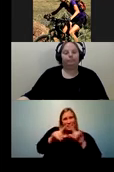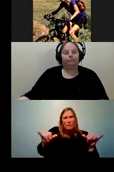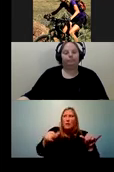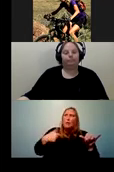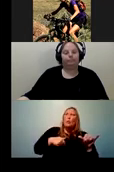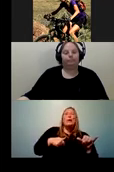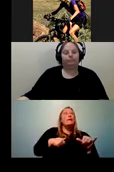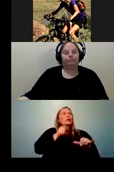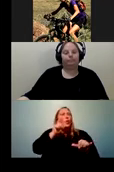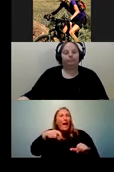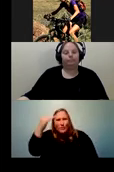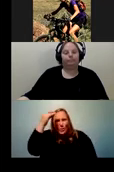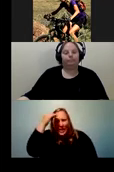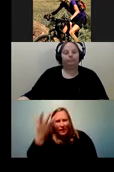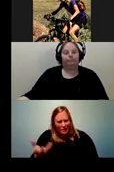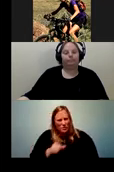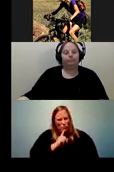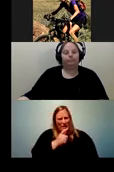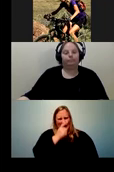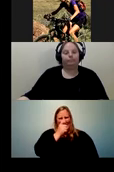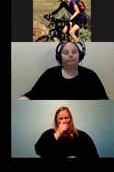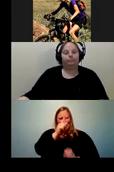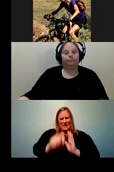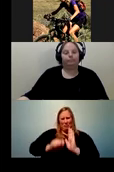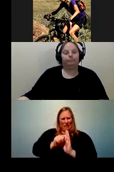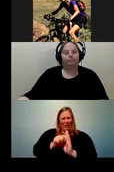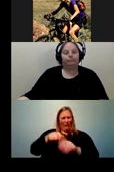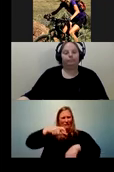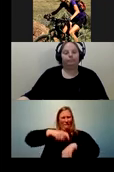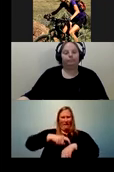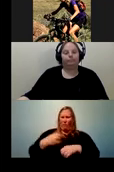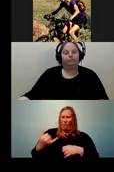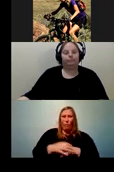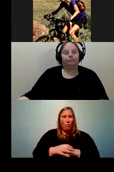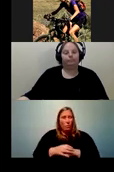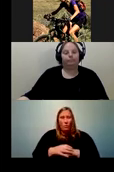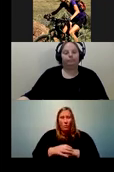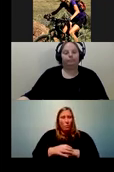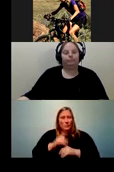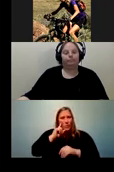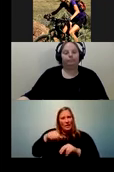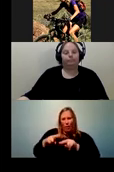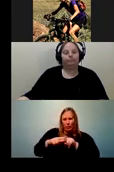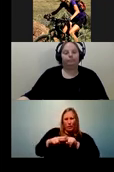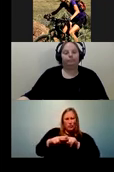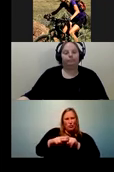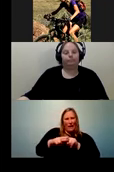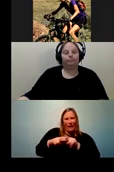really interesting period in life. And the trolley problem is, it's not so abstract now when you think of a driverless car, is